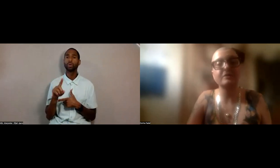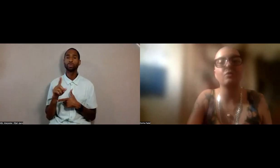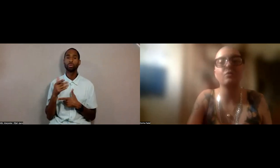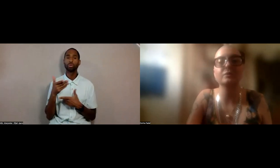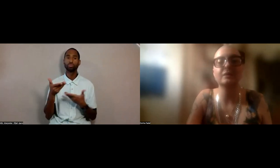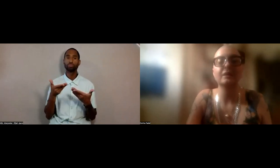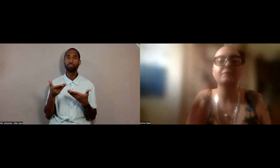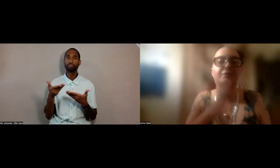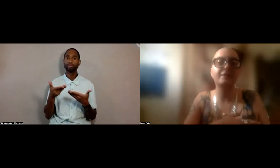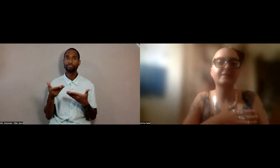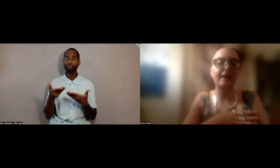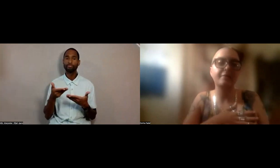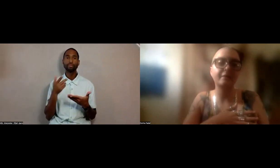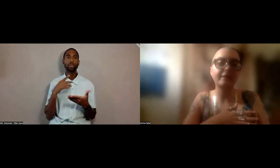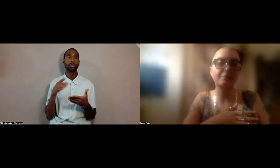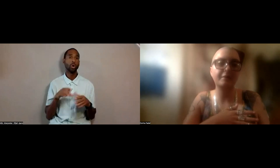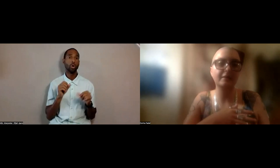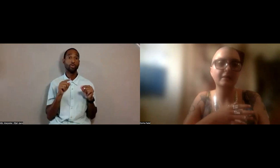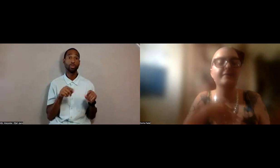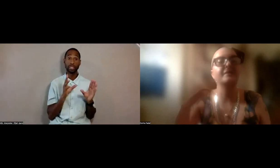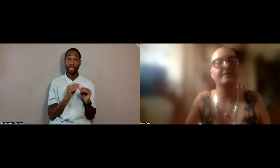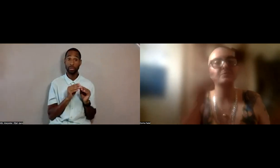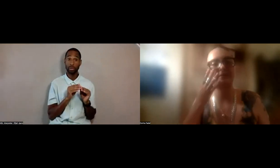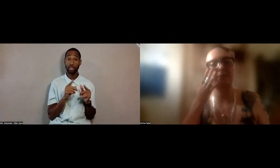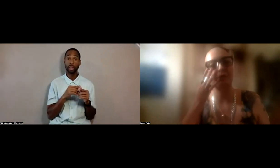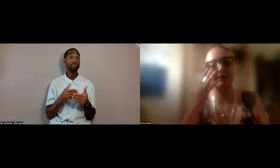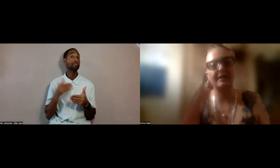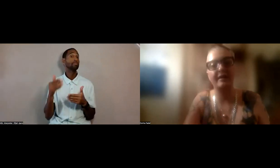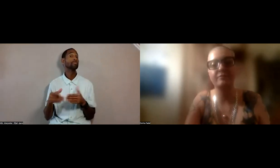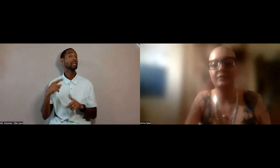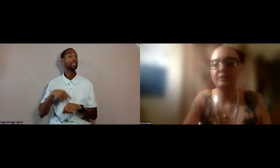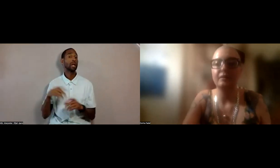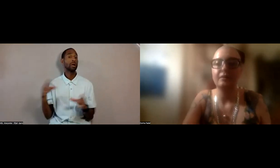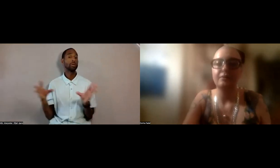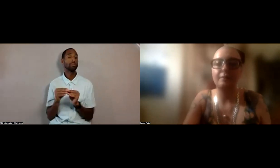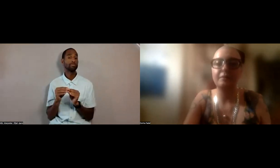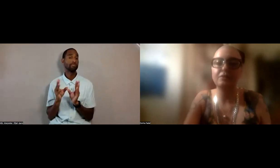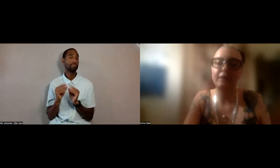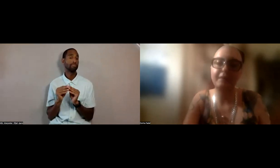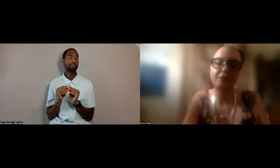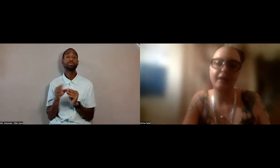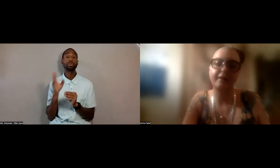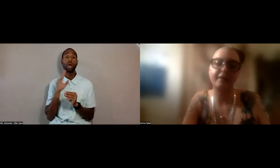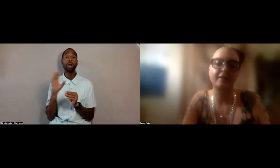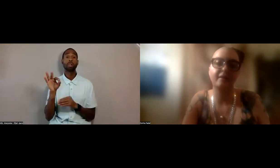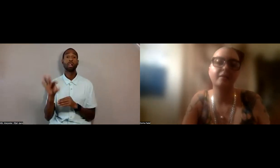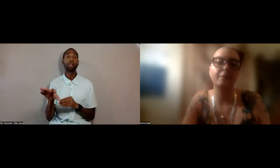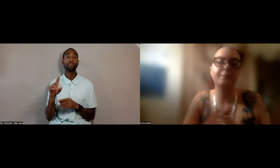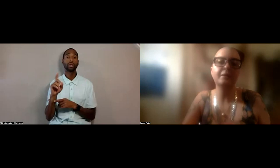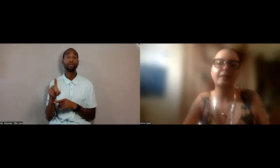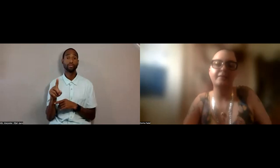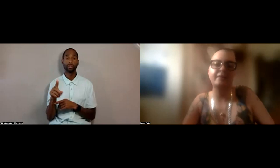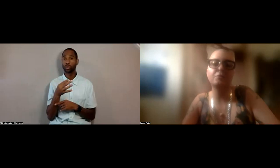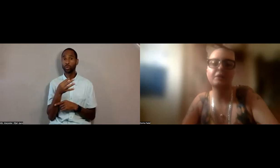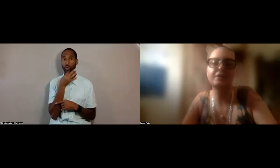all to hold between this gathering that we're in and the next one that we're going to have. So I'm going to drop that chat in a